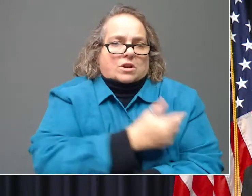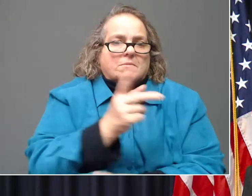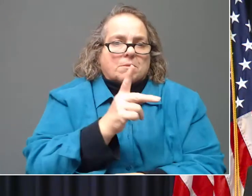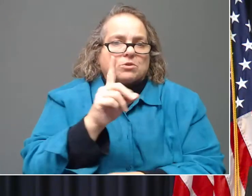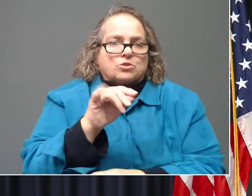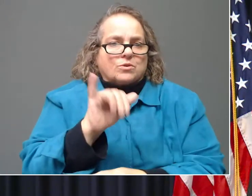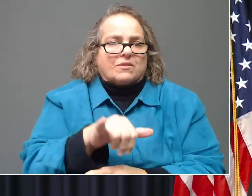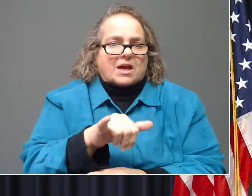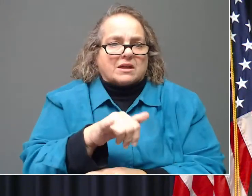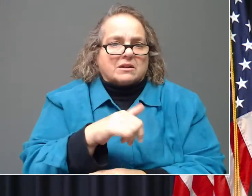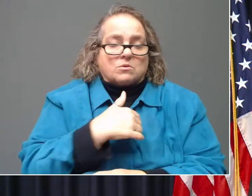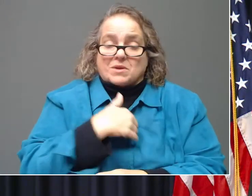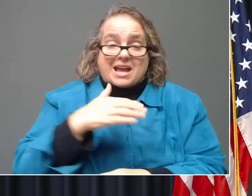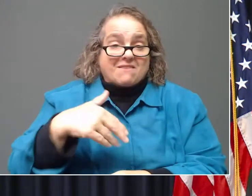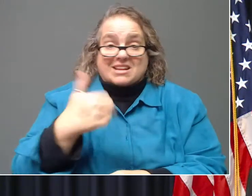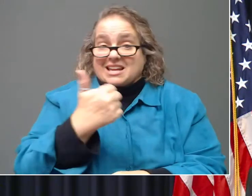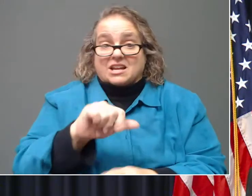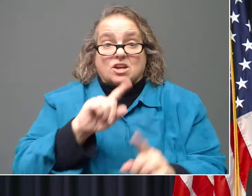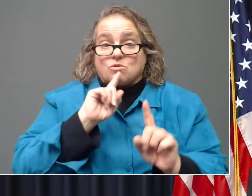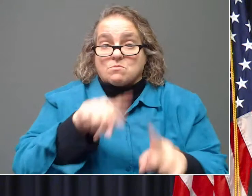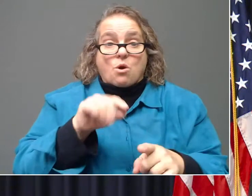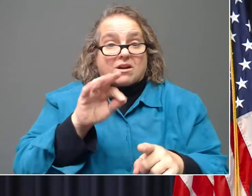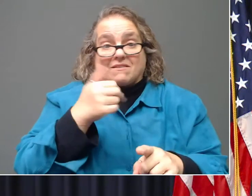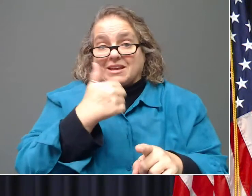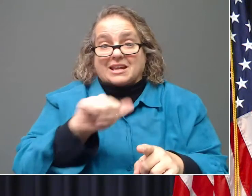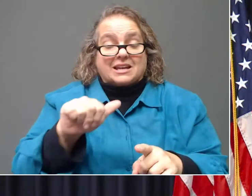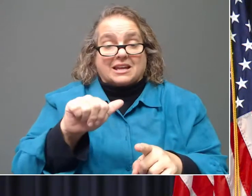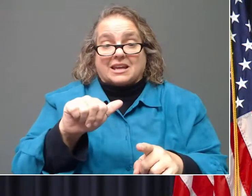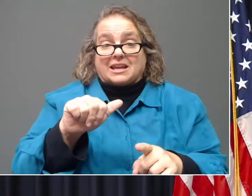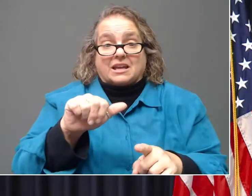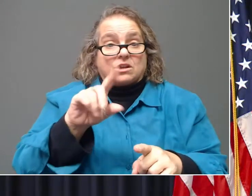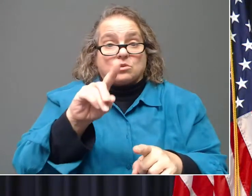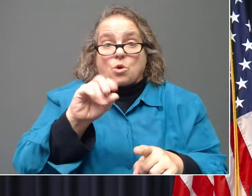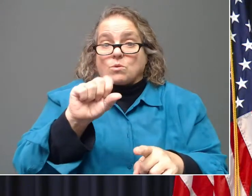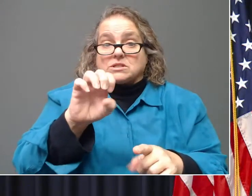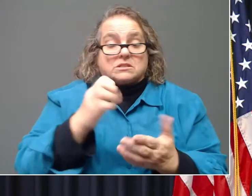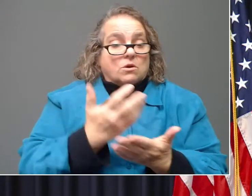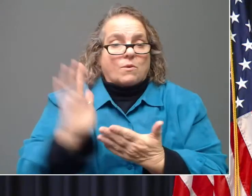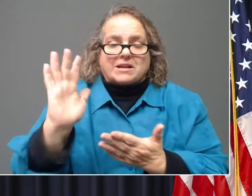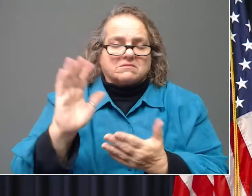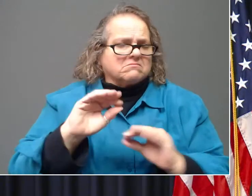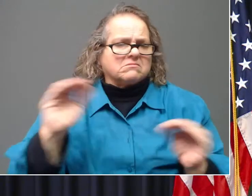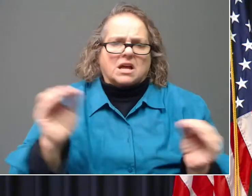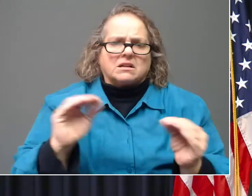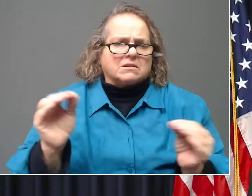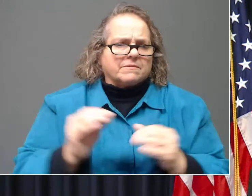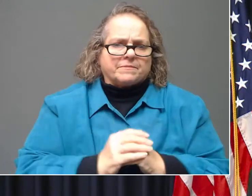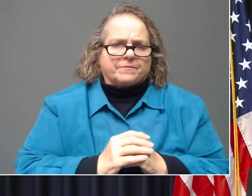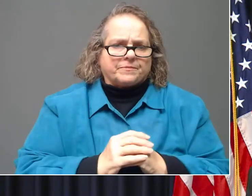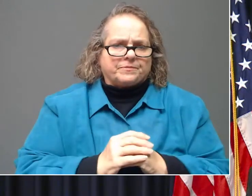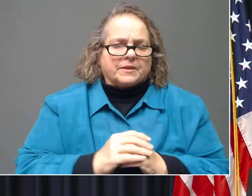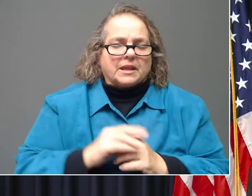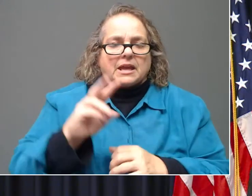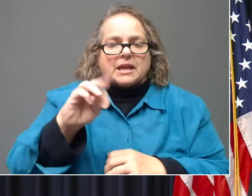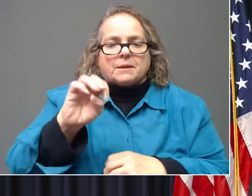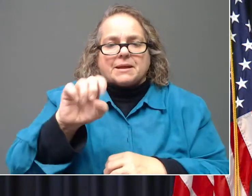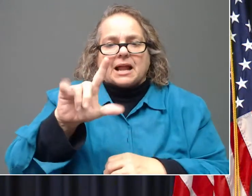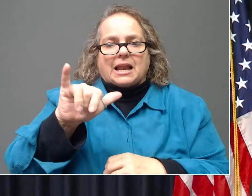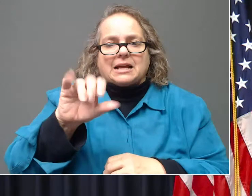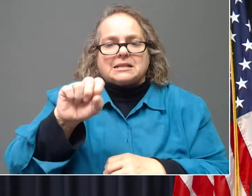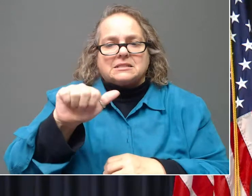we have a report of a single dose being wasted. Melissa Patrick from Kentucky Health News.